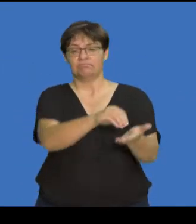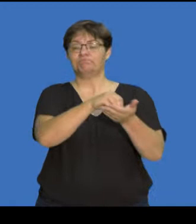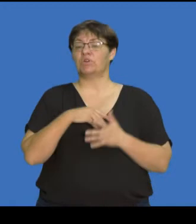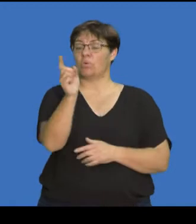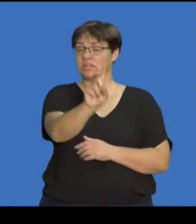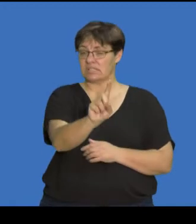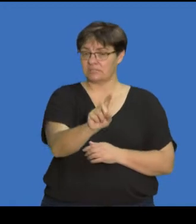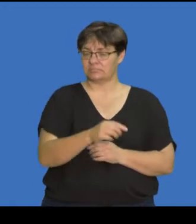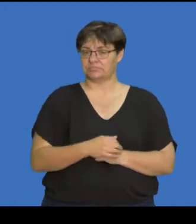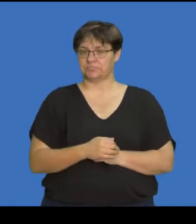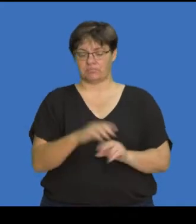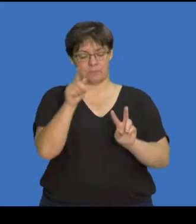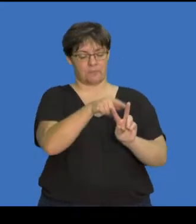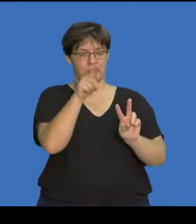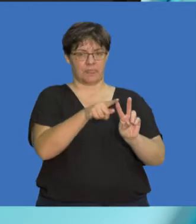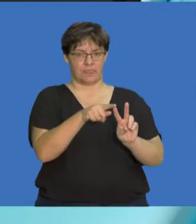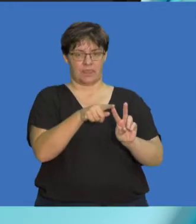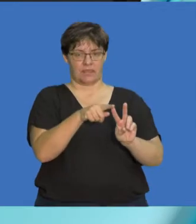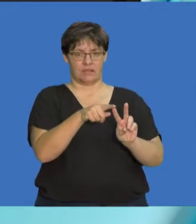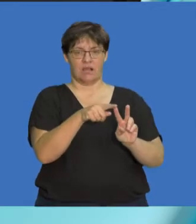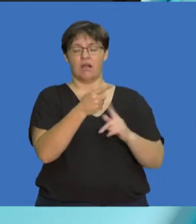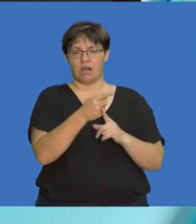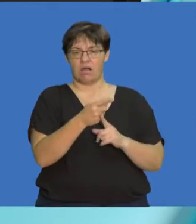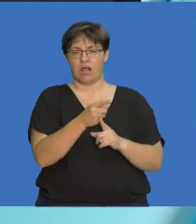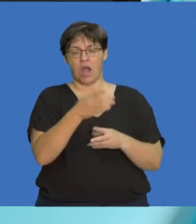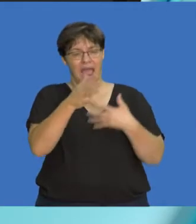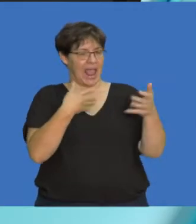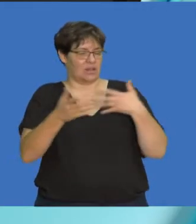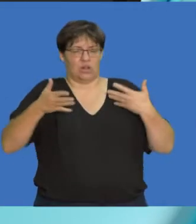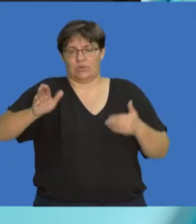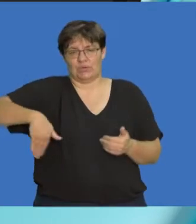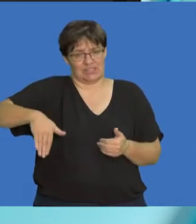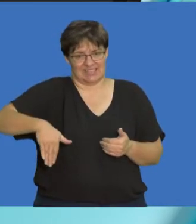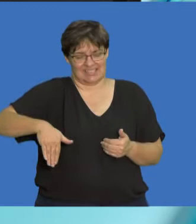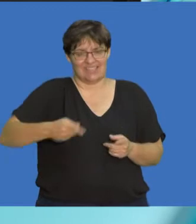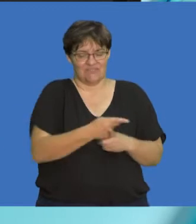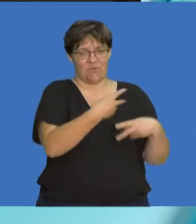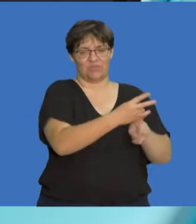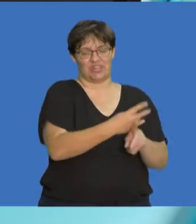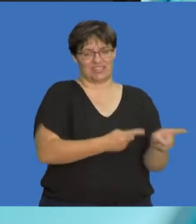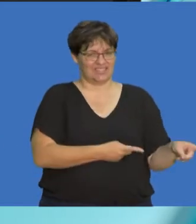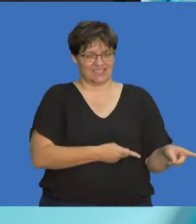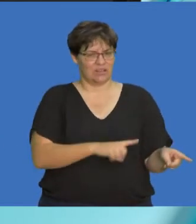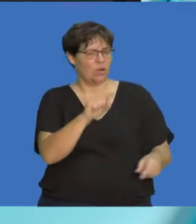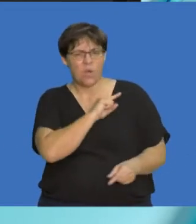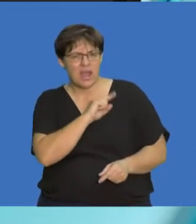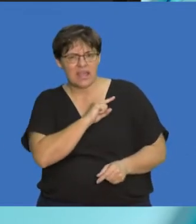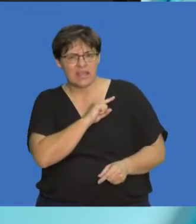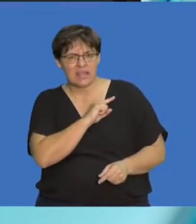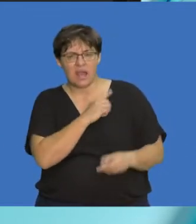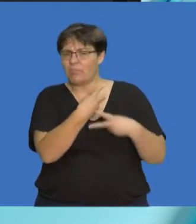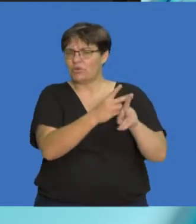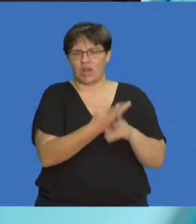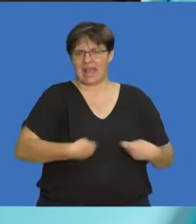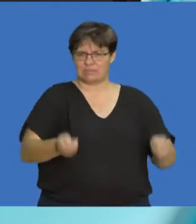two cost components that were not dealt with during production. Why? They were not production